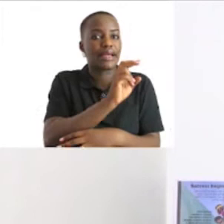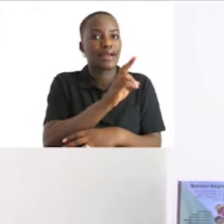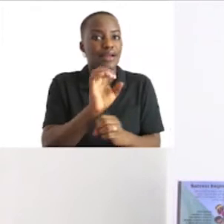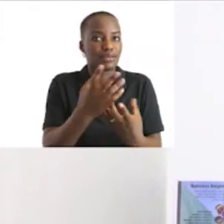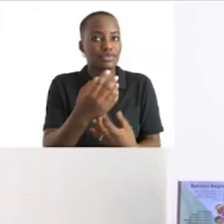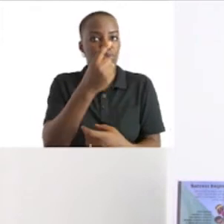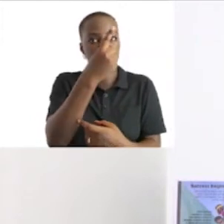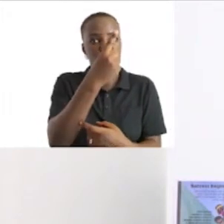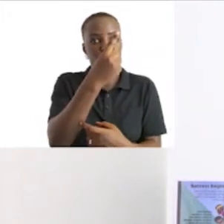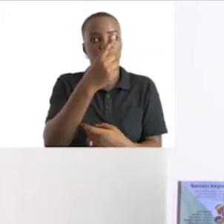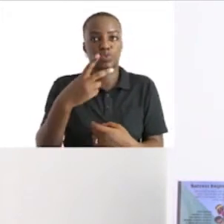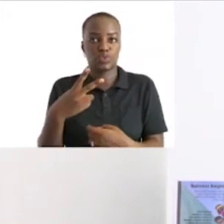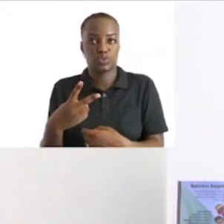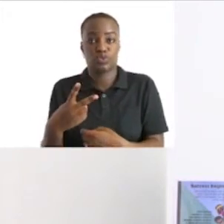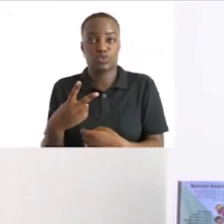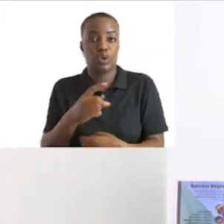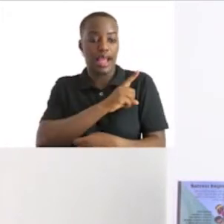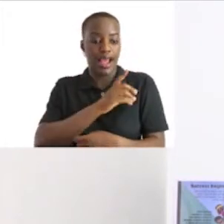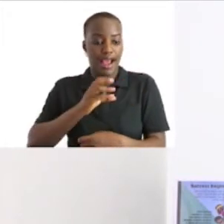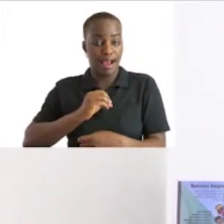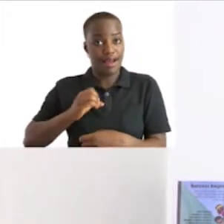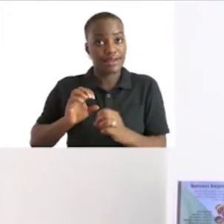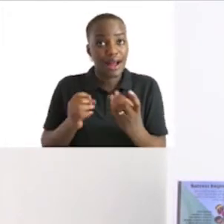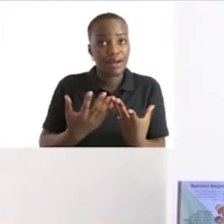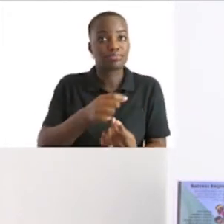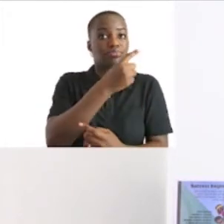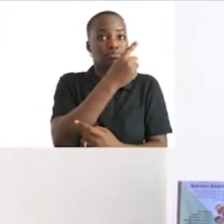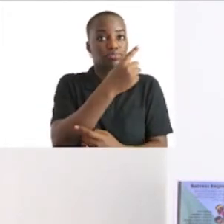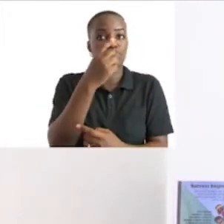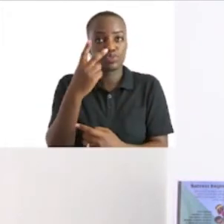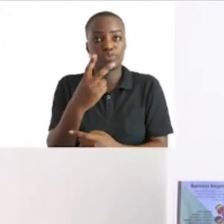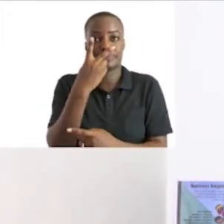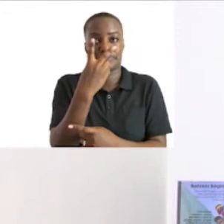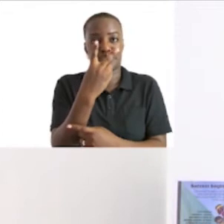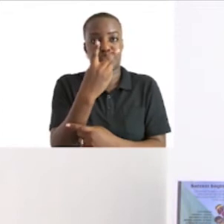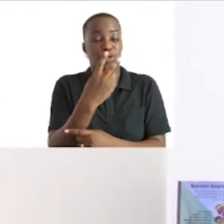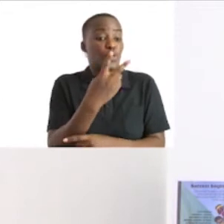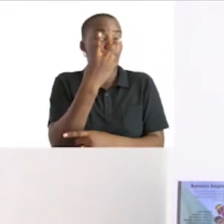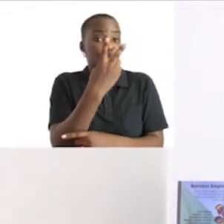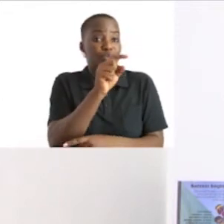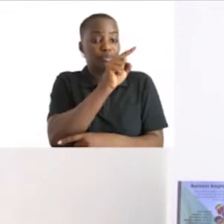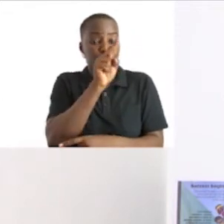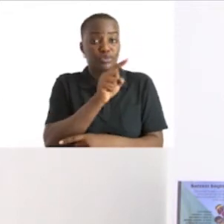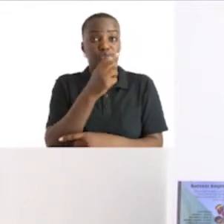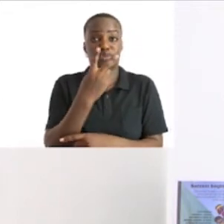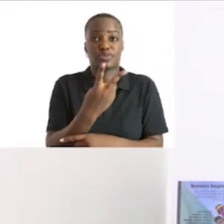1, 2. So we are going to write 2 as our hundreds here.